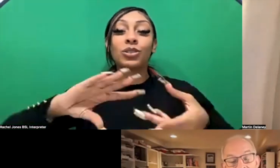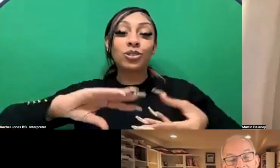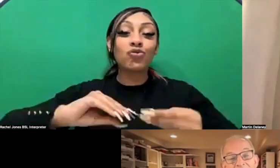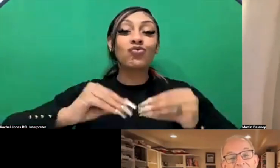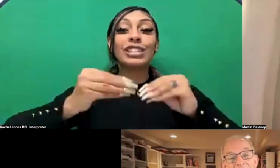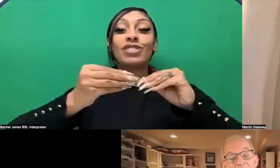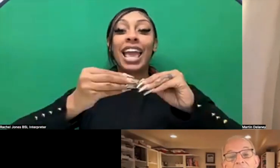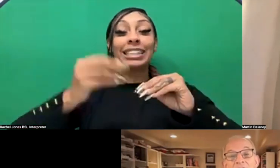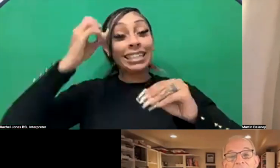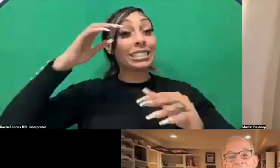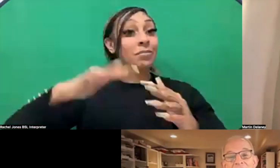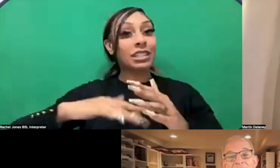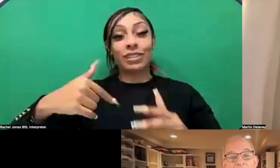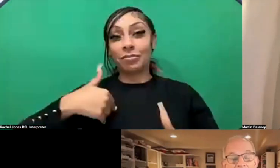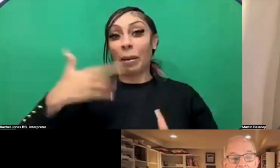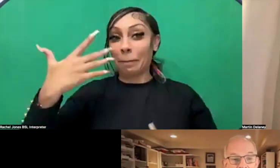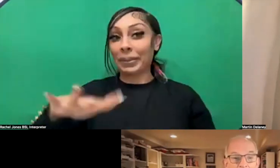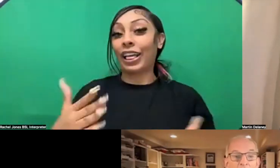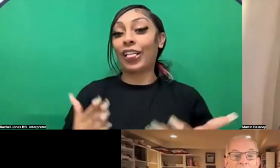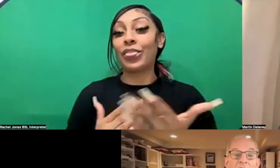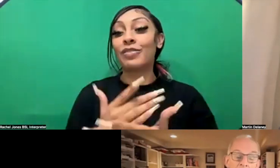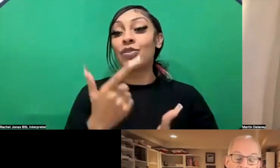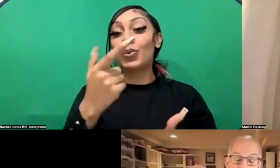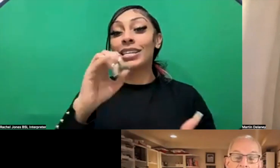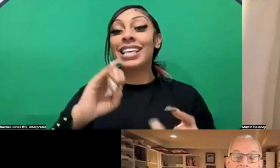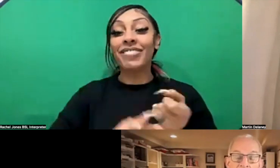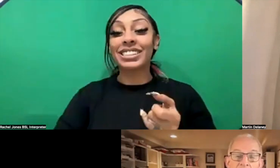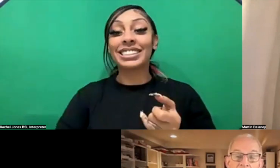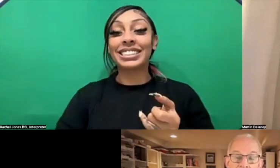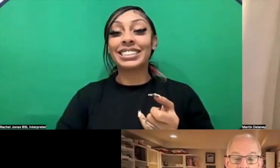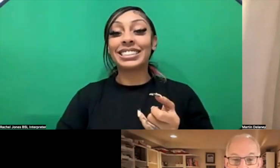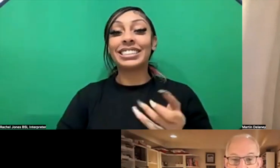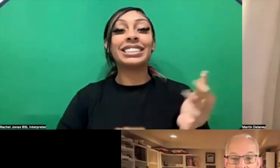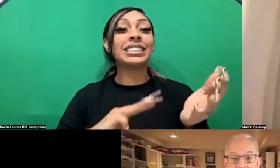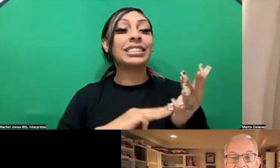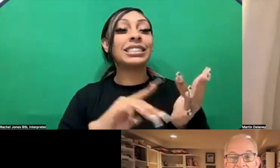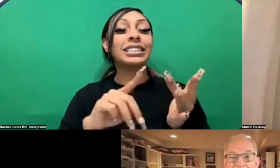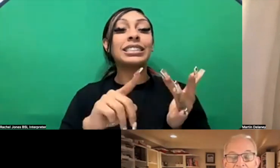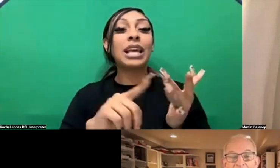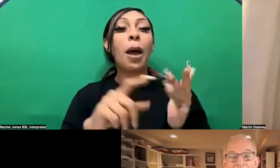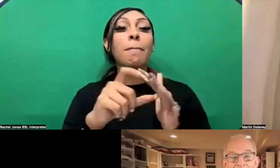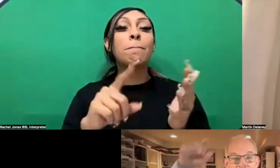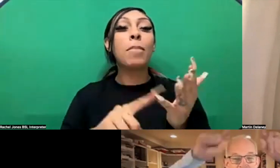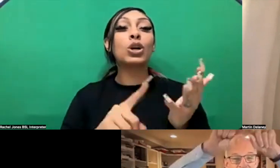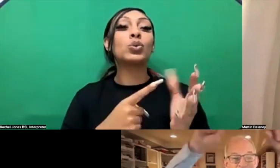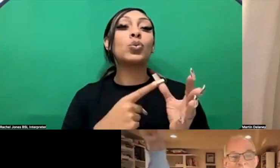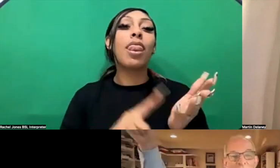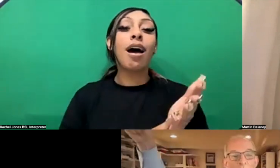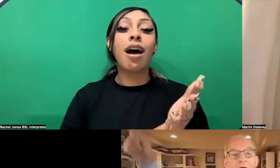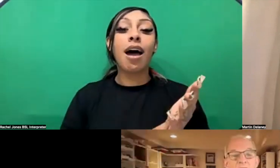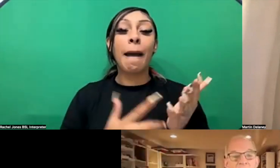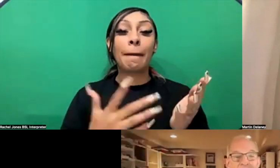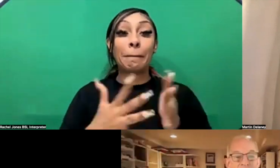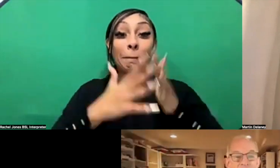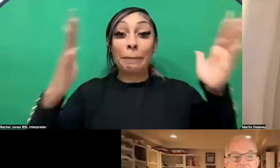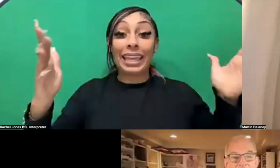did in the 70s when I used to work with what were called modular synthesizers, where you have a big